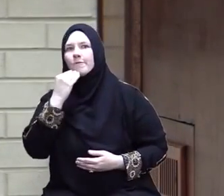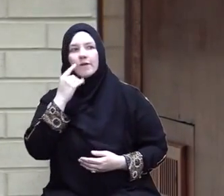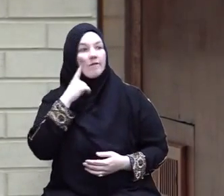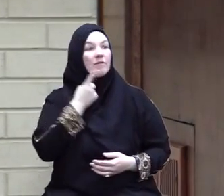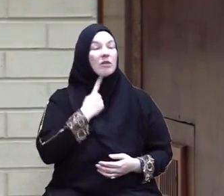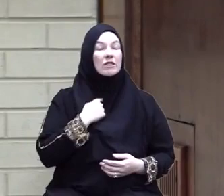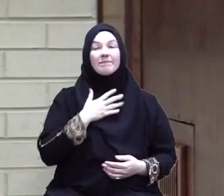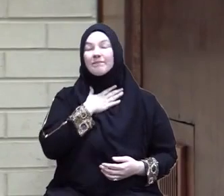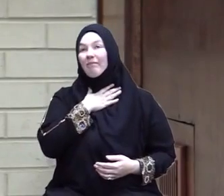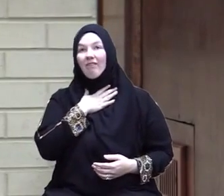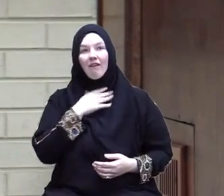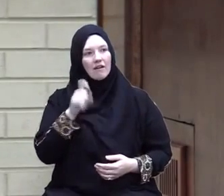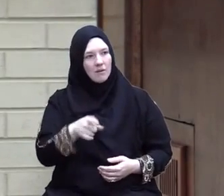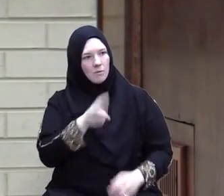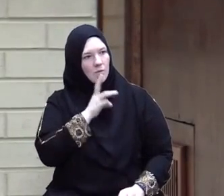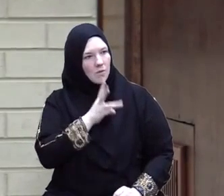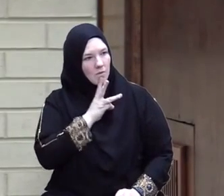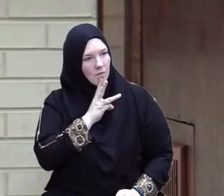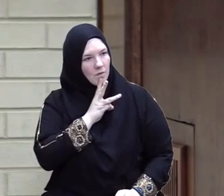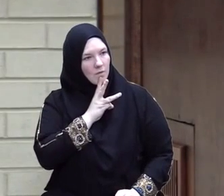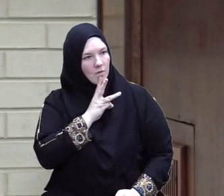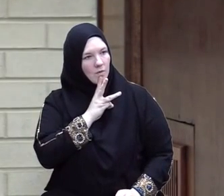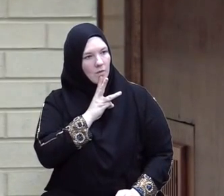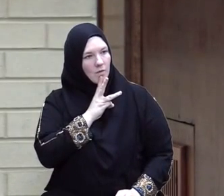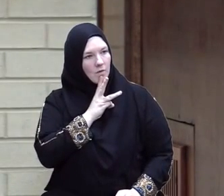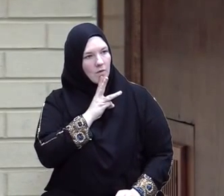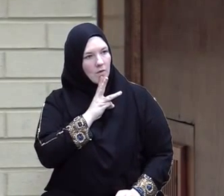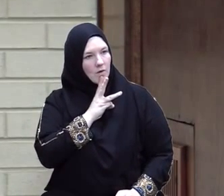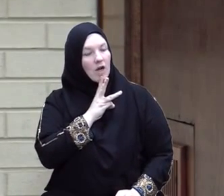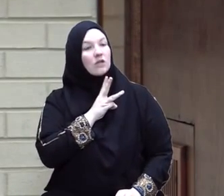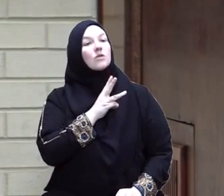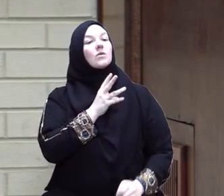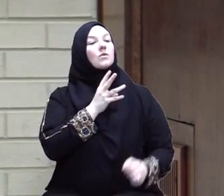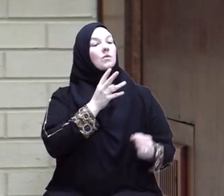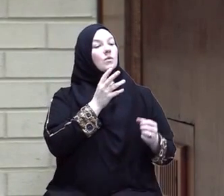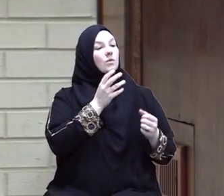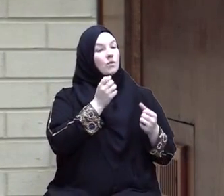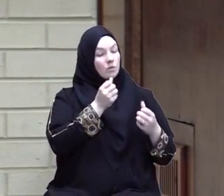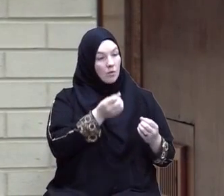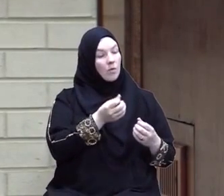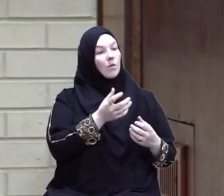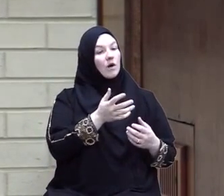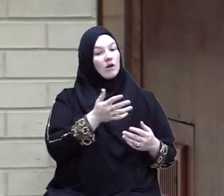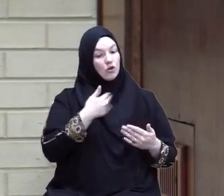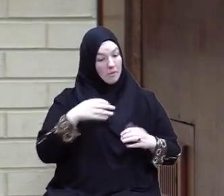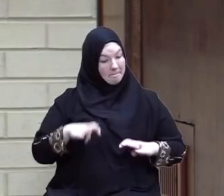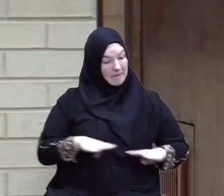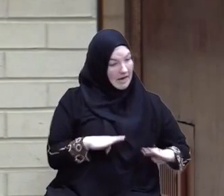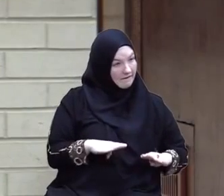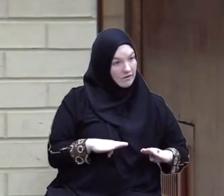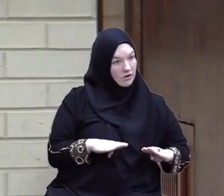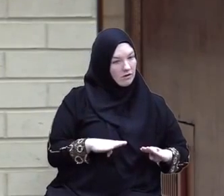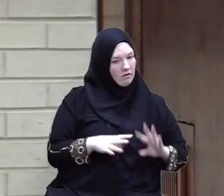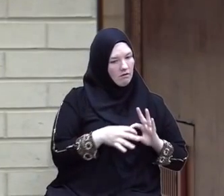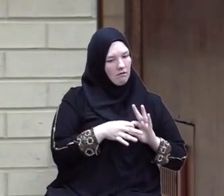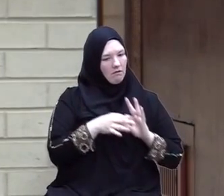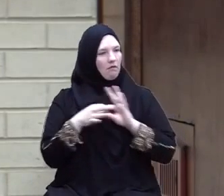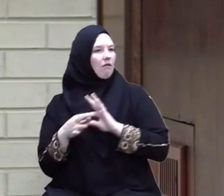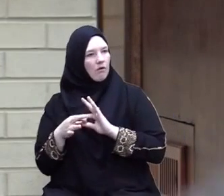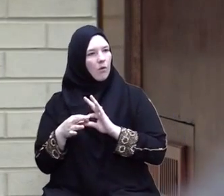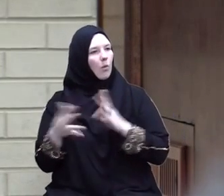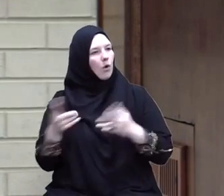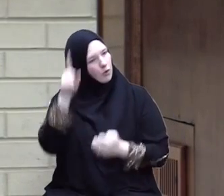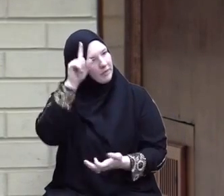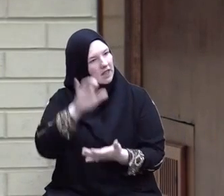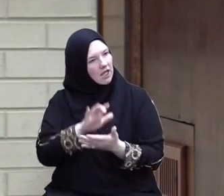So the behavior comes as a subset of your feeling or your thoughts and your ideas and your